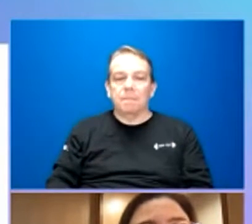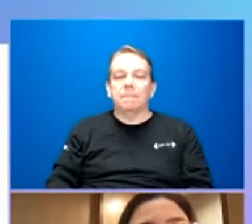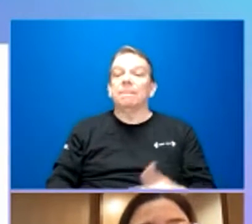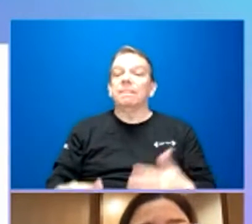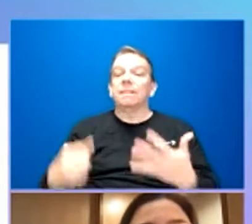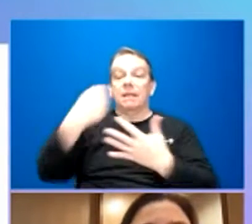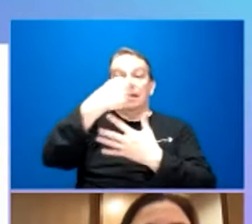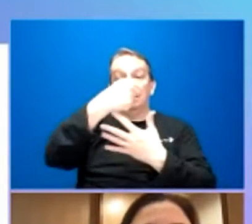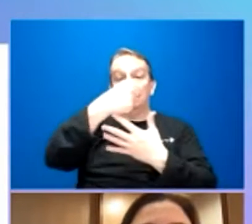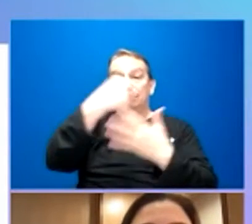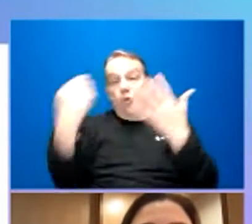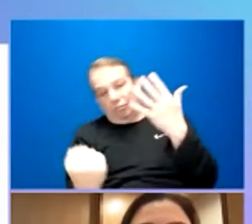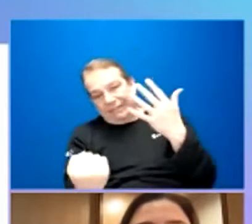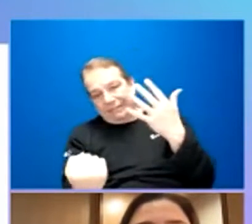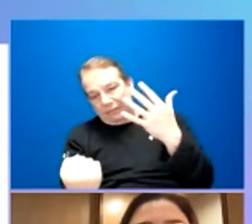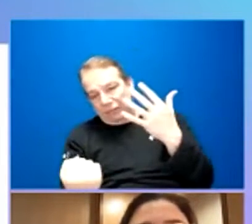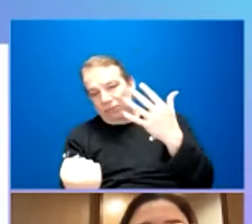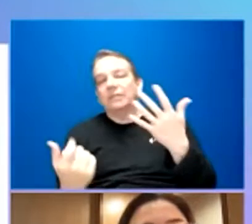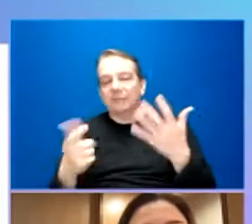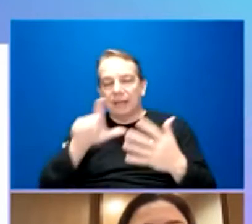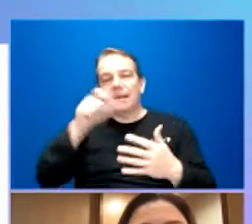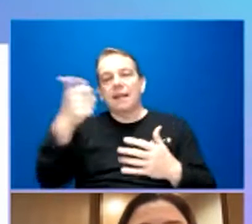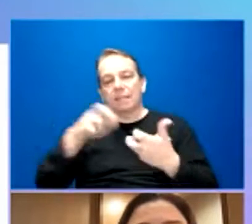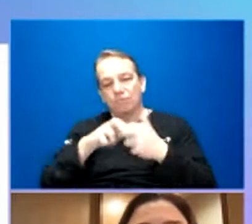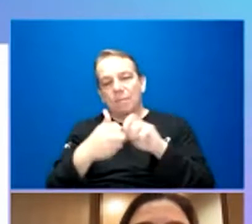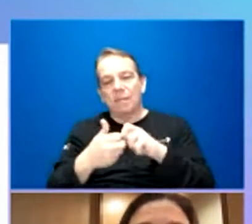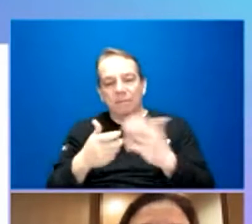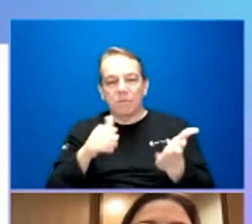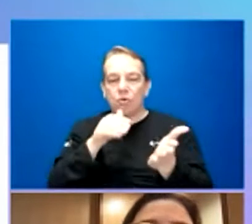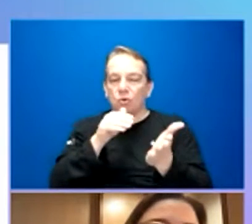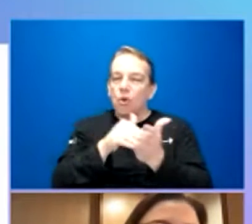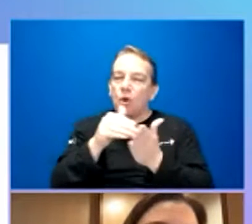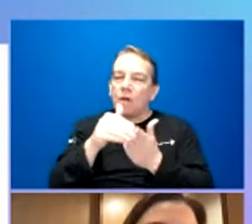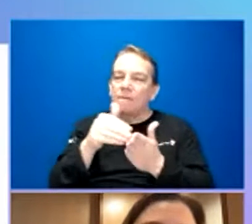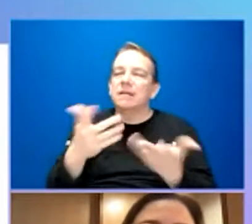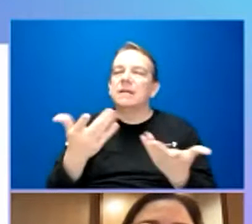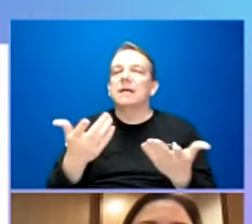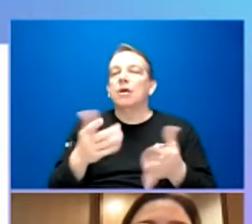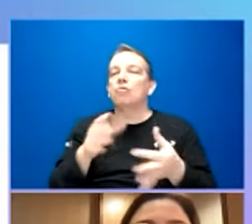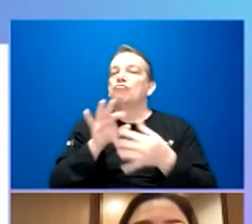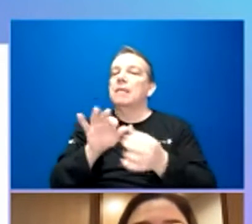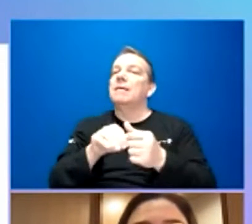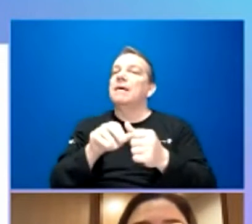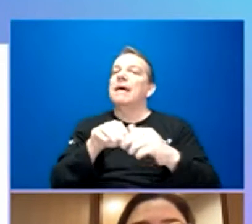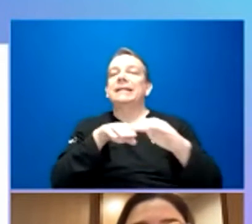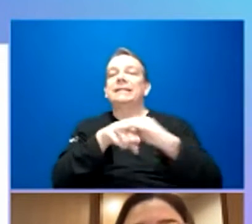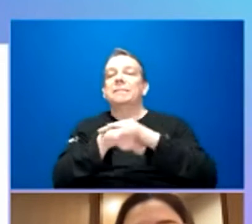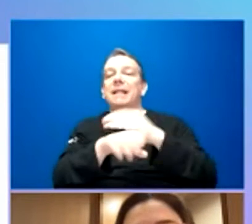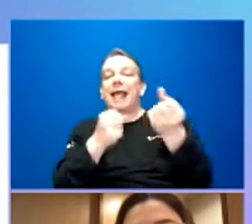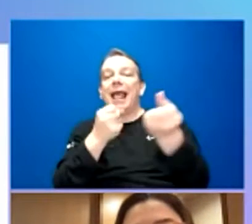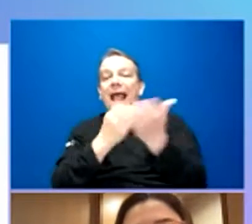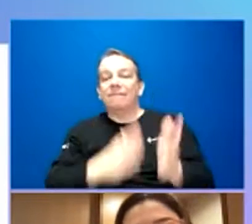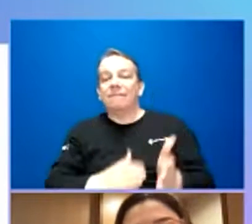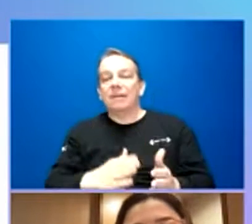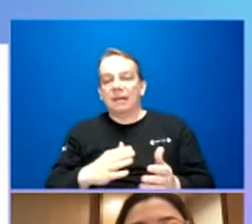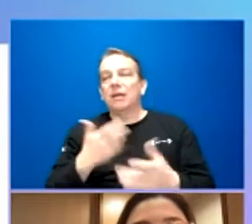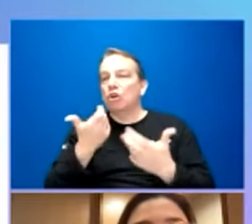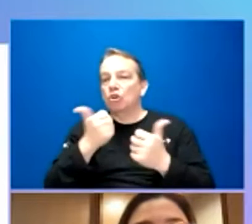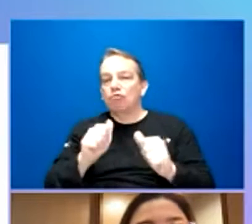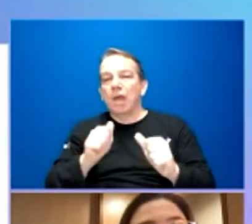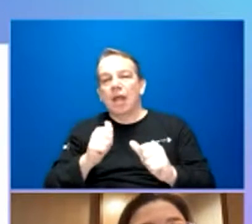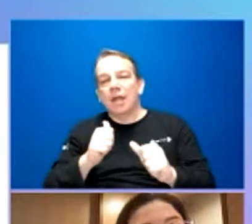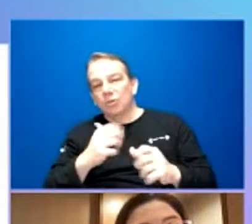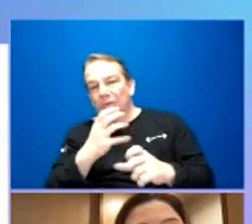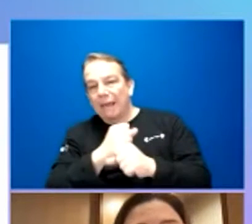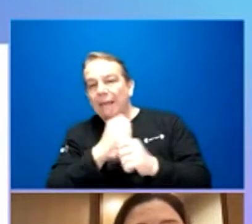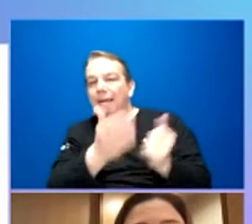Deprioritization is another significant challenge. And it's usually an accessibility advocate who will come to me trying to get help to